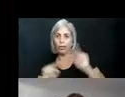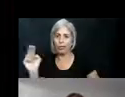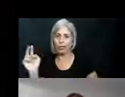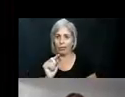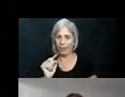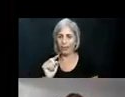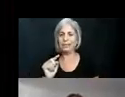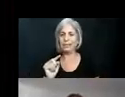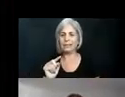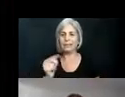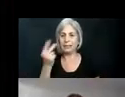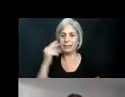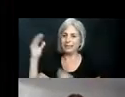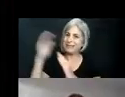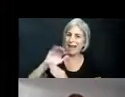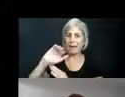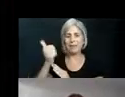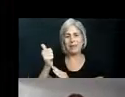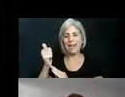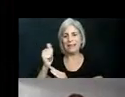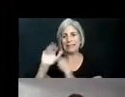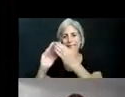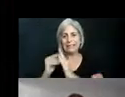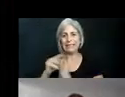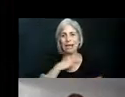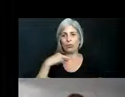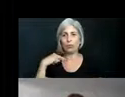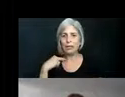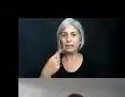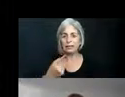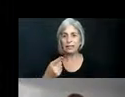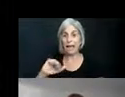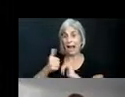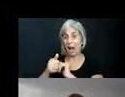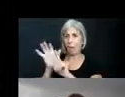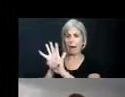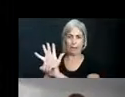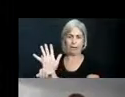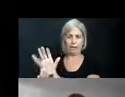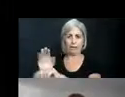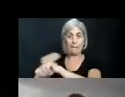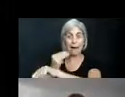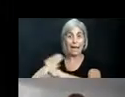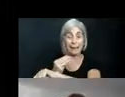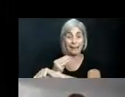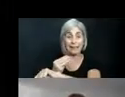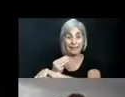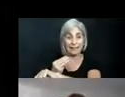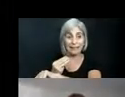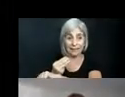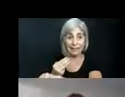graphic, it shows the top 10 cities at risk from sea level rise by population. And you can see that Miami is up there